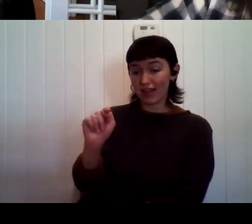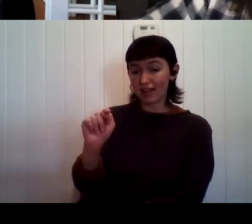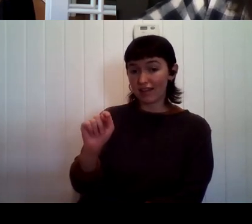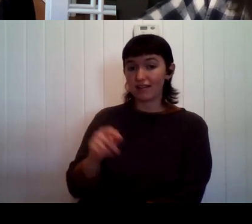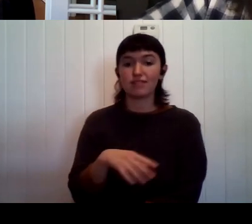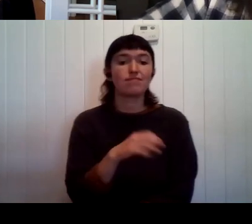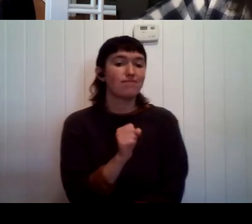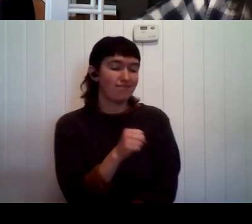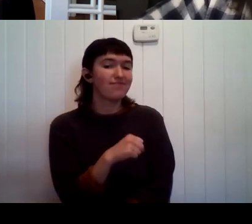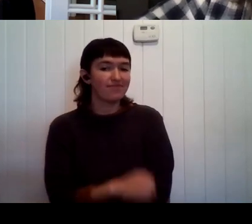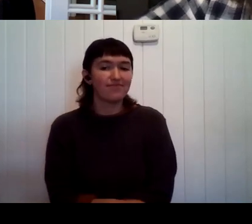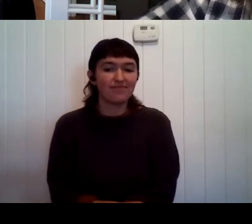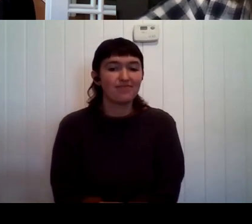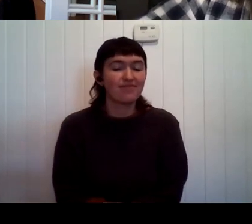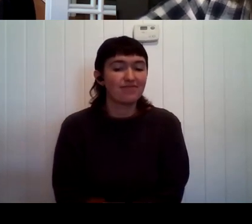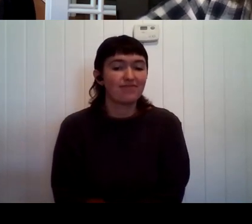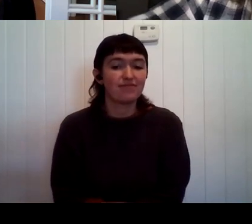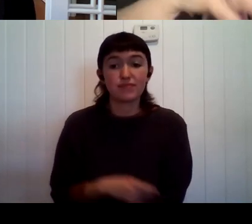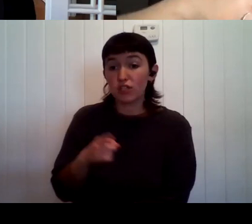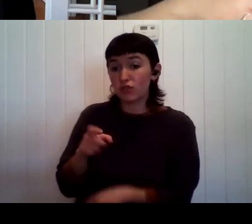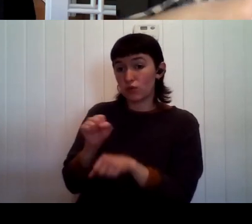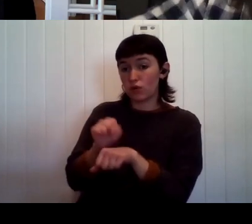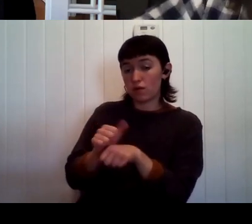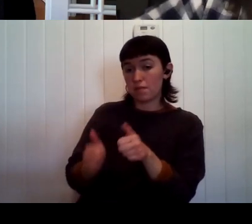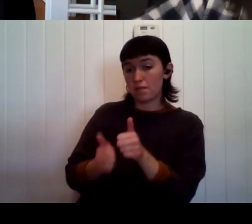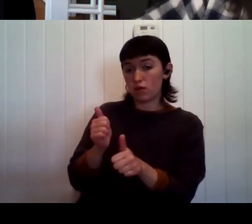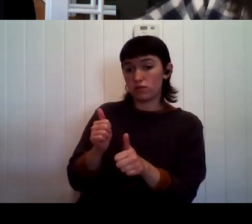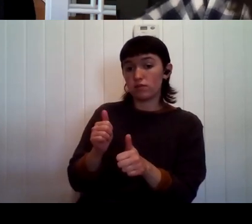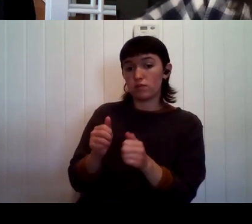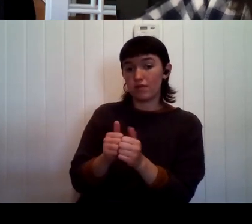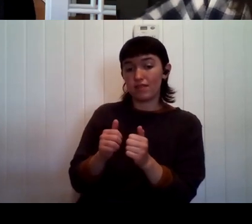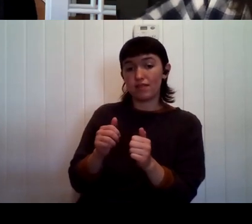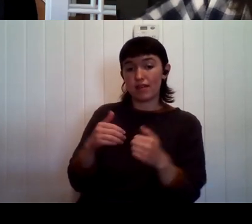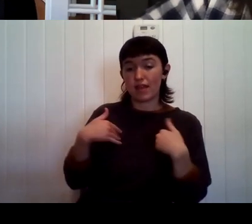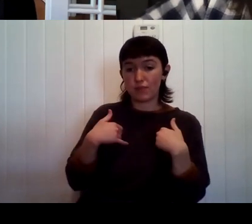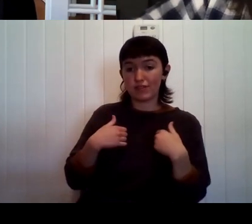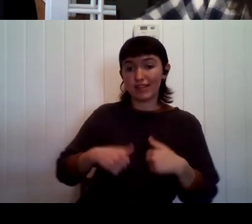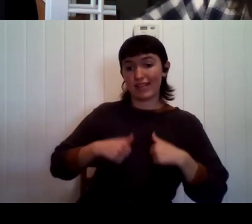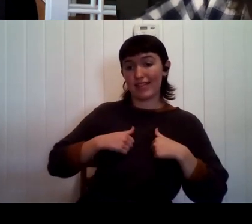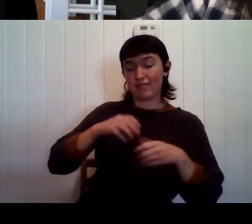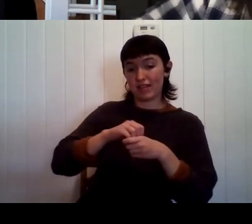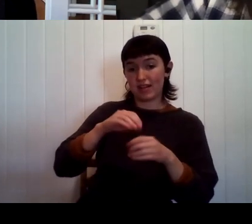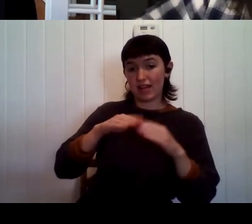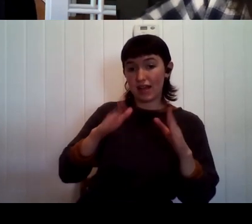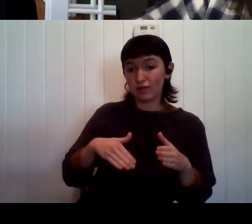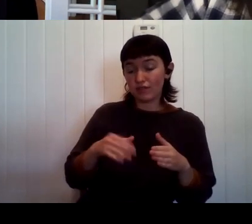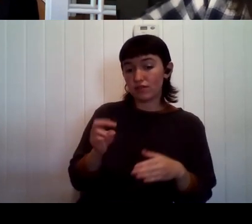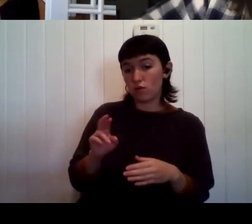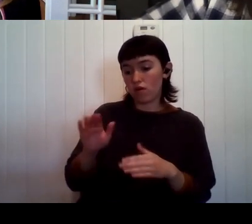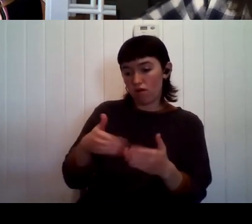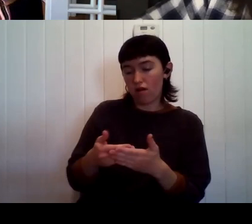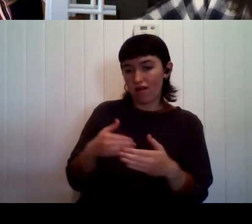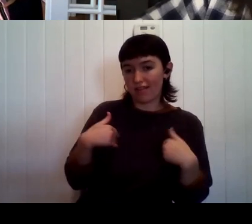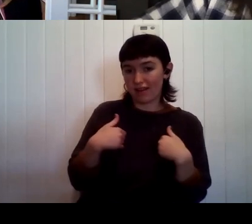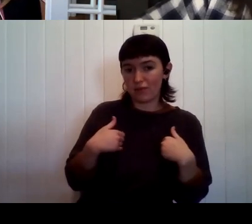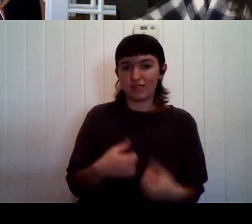So, and do you work mostly with animals that live in houses or all other animals? My smallest